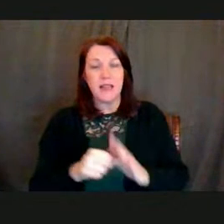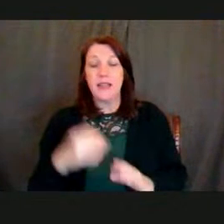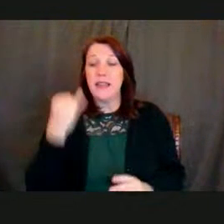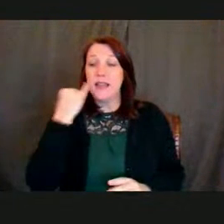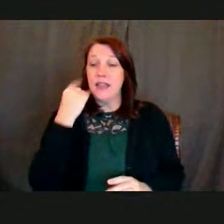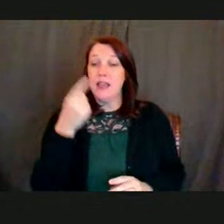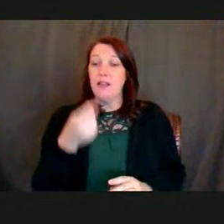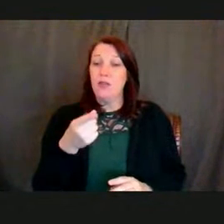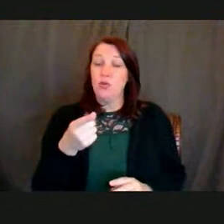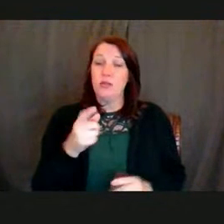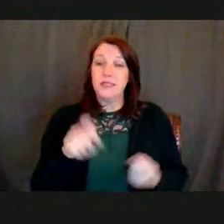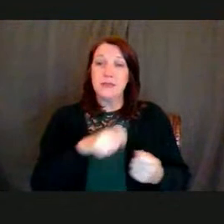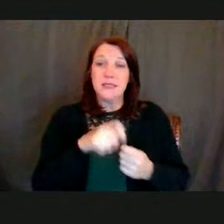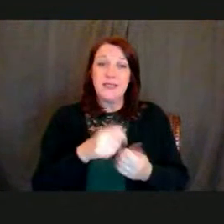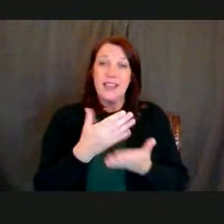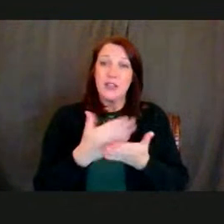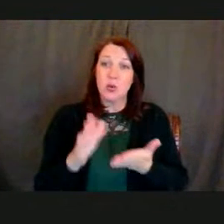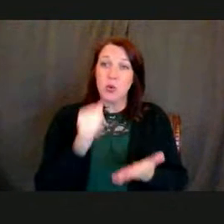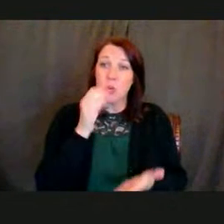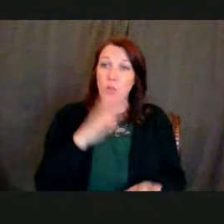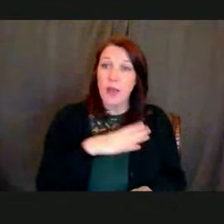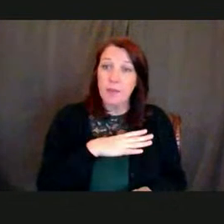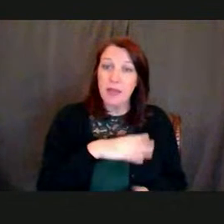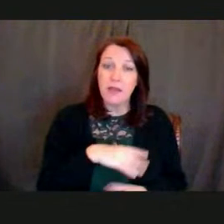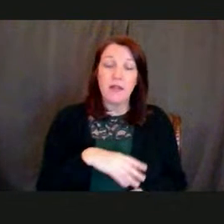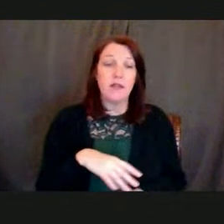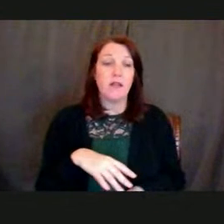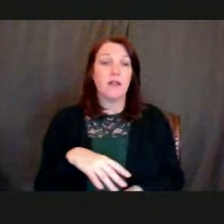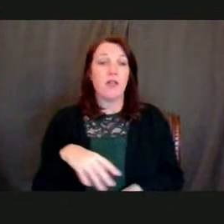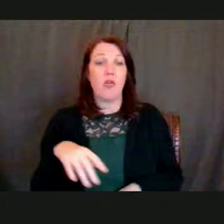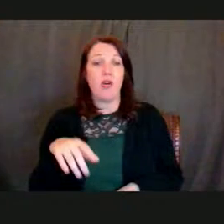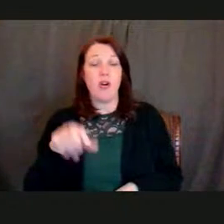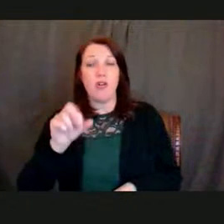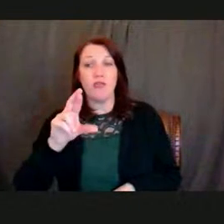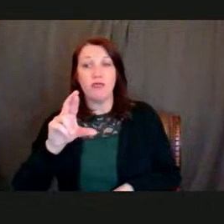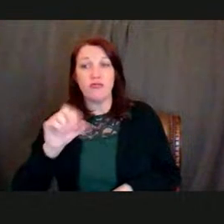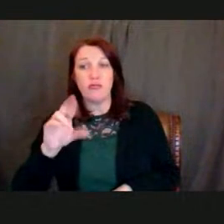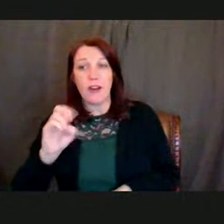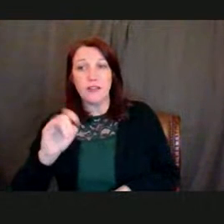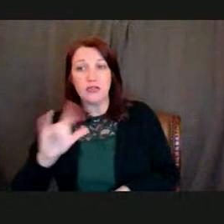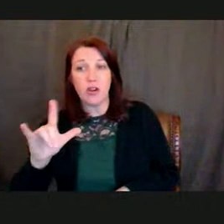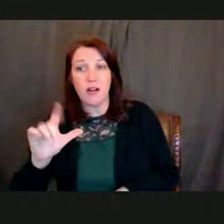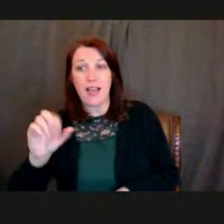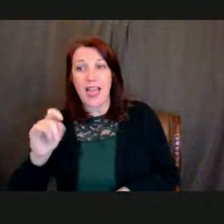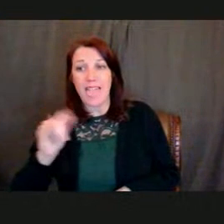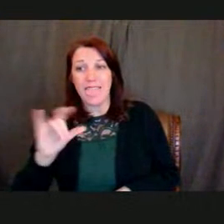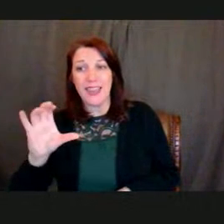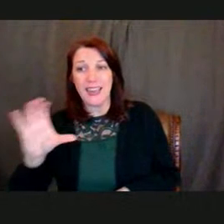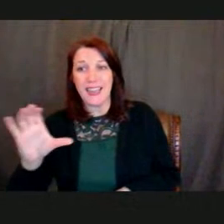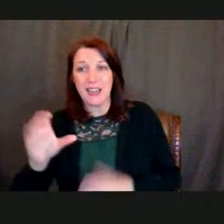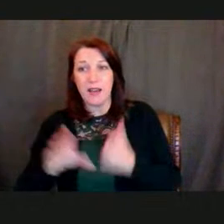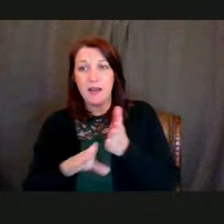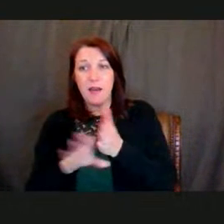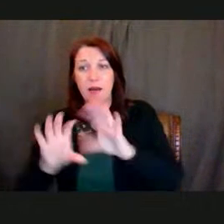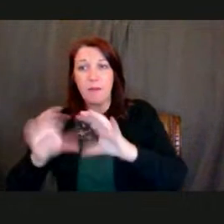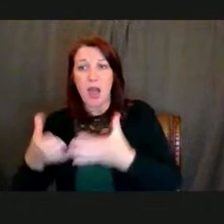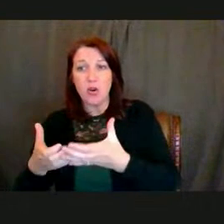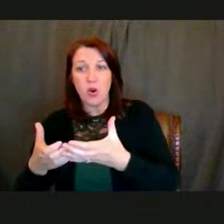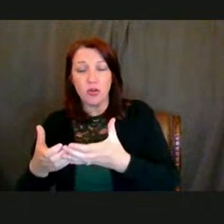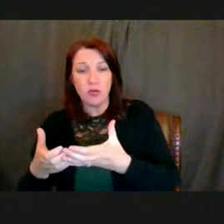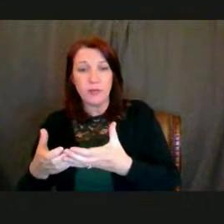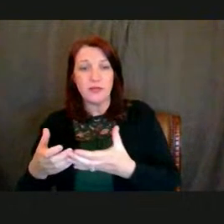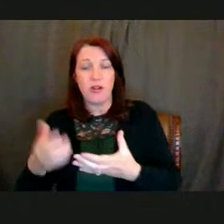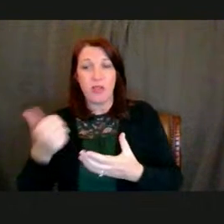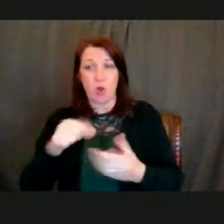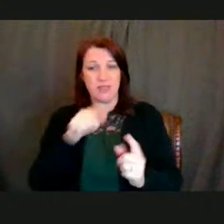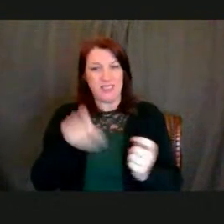you specifically exclude women, members of racial and ethnic minority groups, and individuals of any age